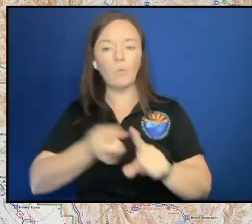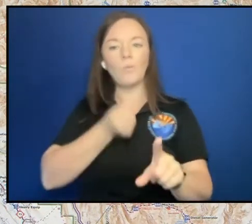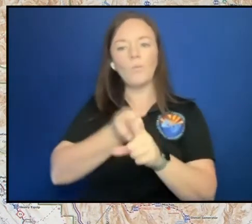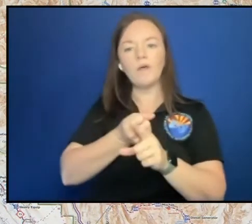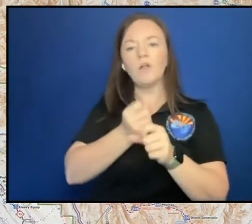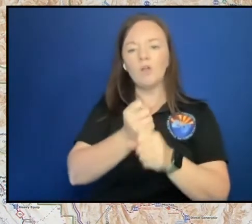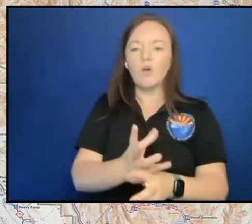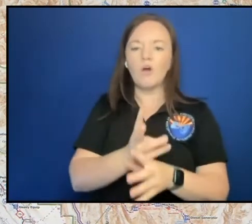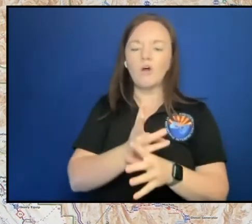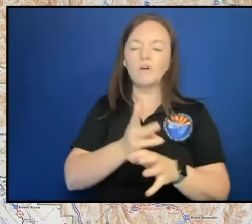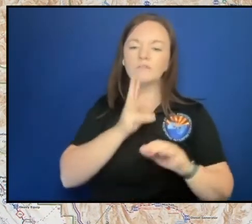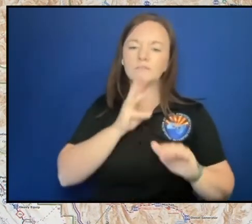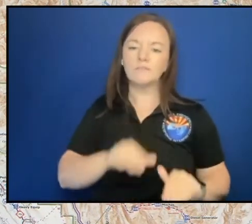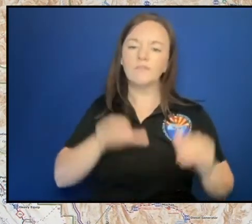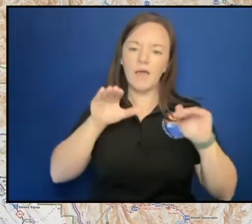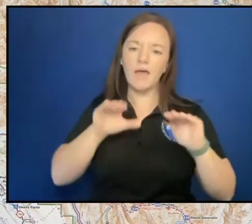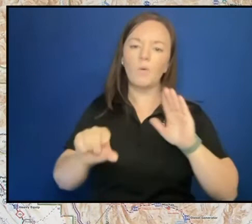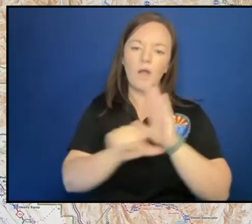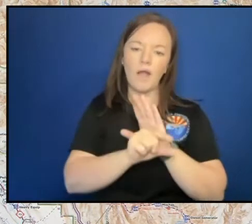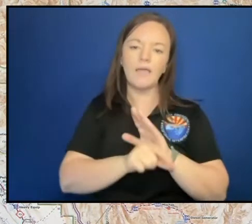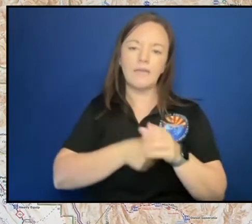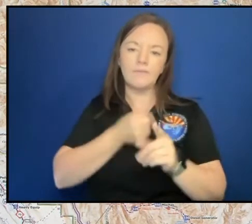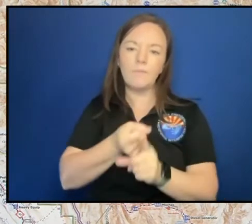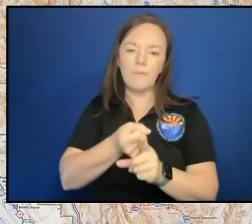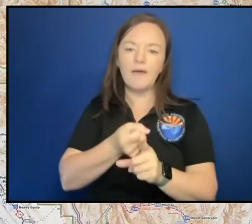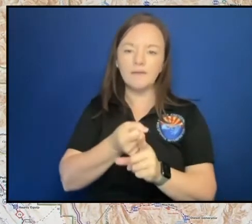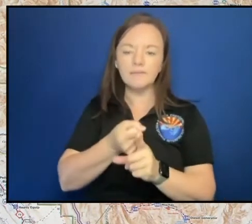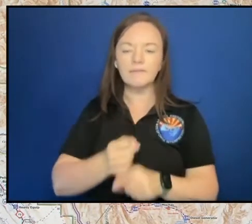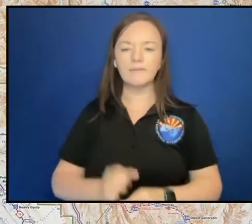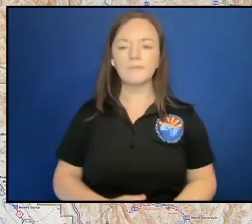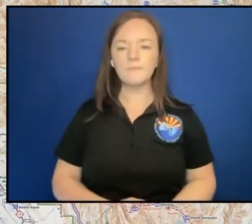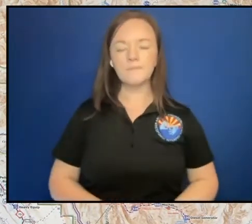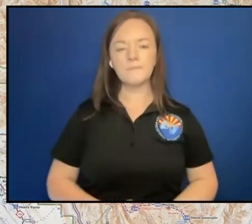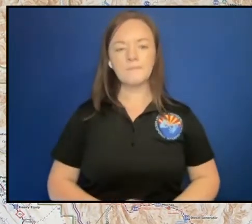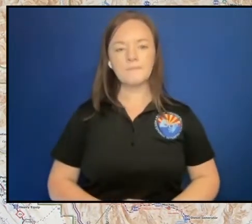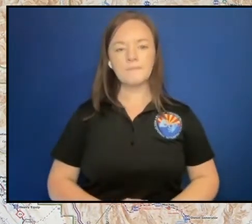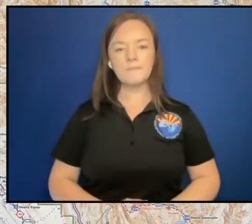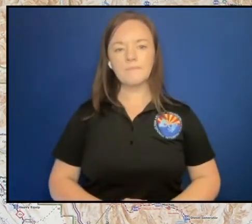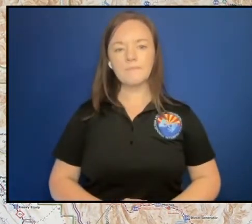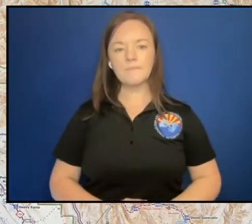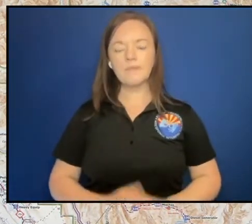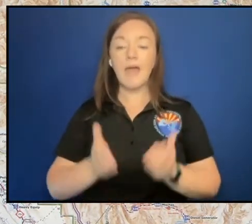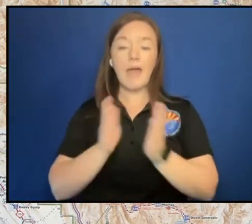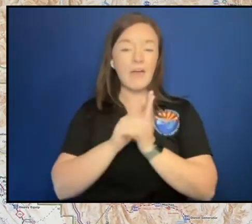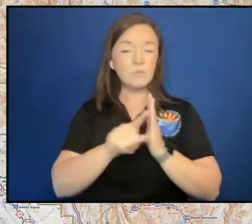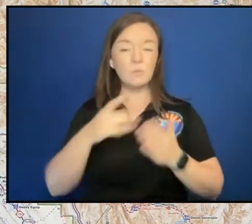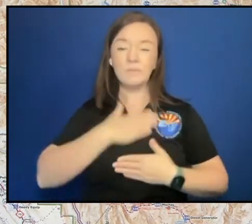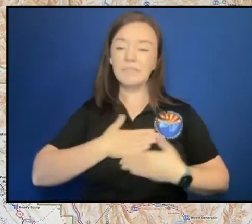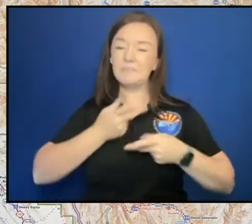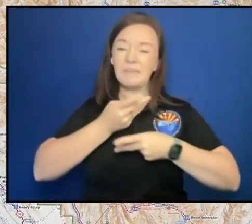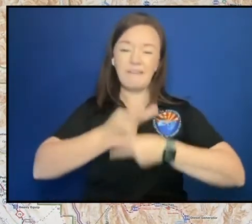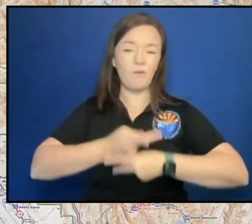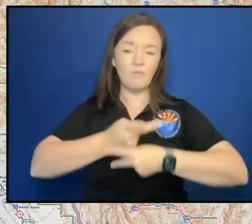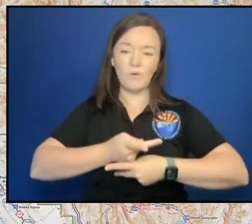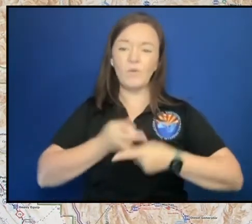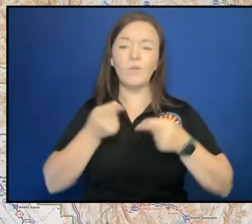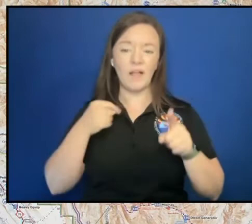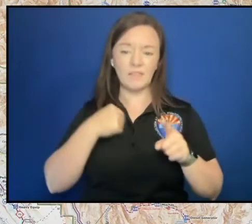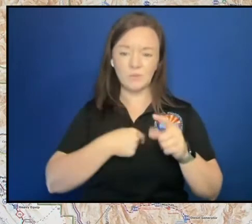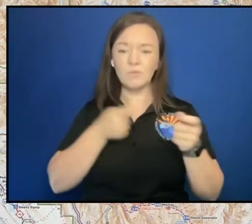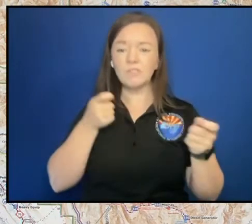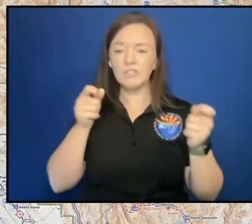significant negative impacts. And I ask you all just to please be careful as we're dealing with that.